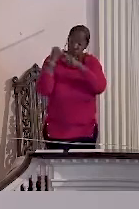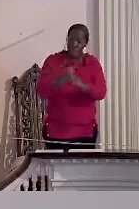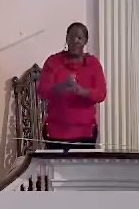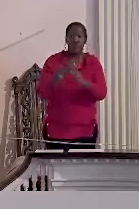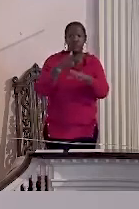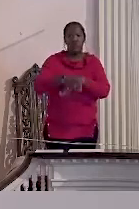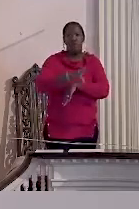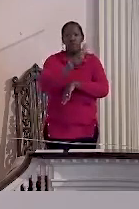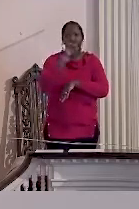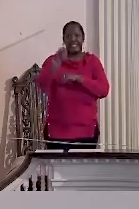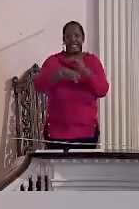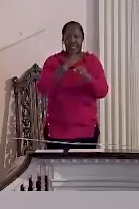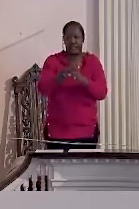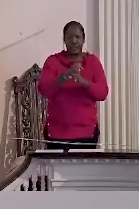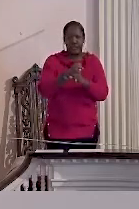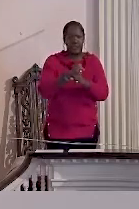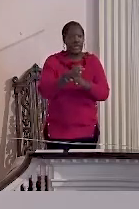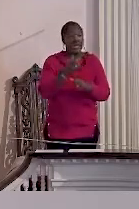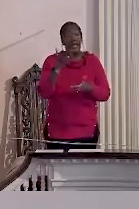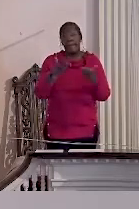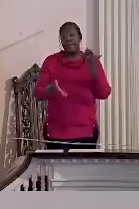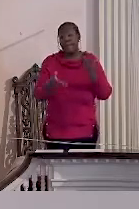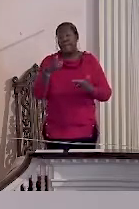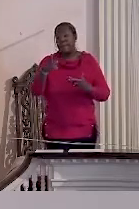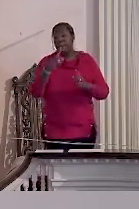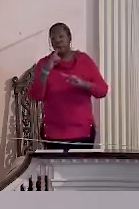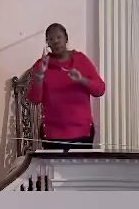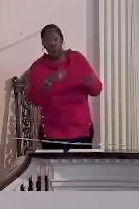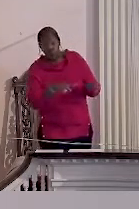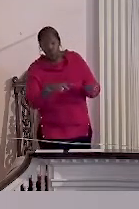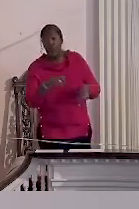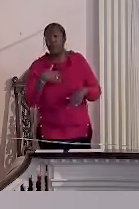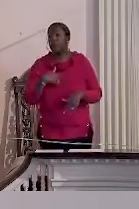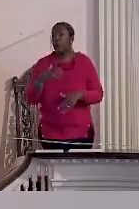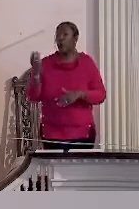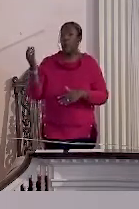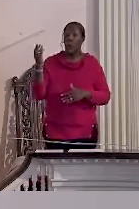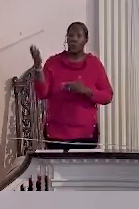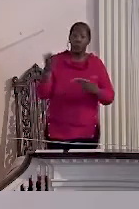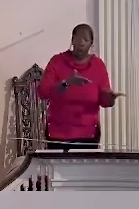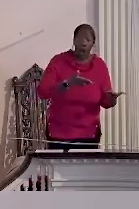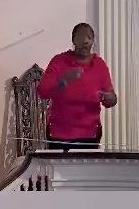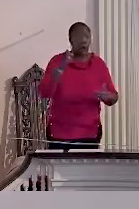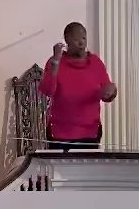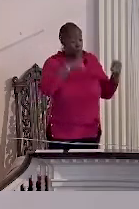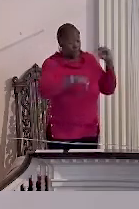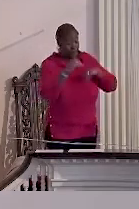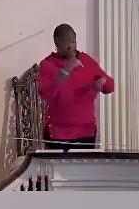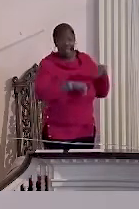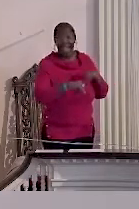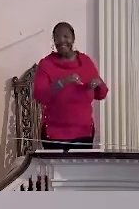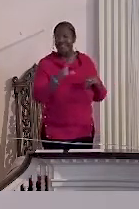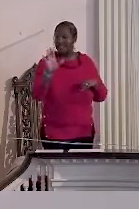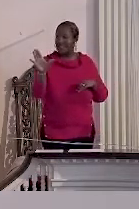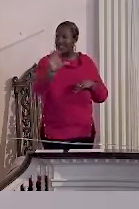years. You might have ordered or brought food or packed bags as your way to contribute. And I